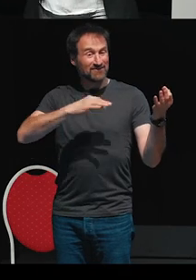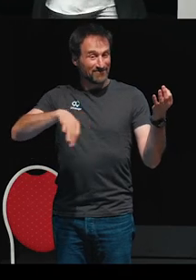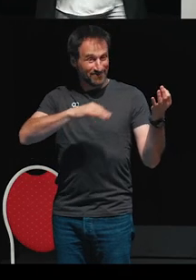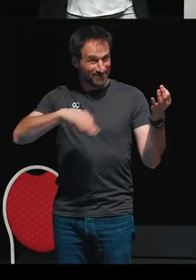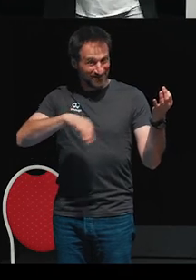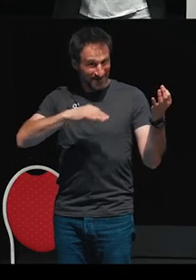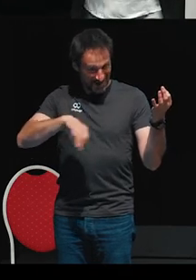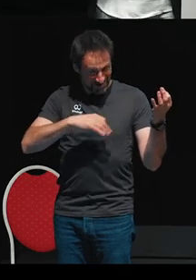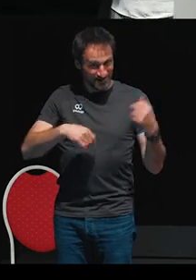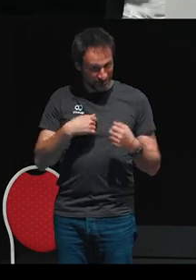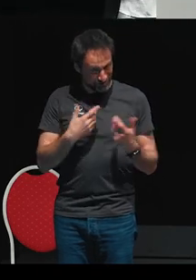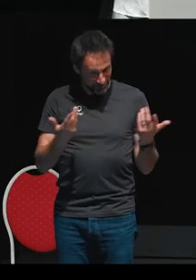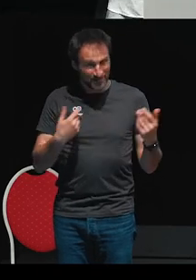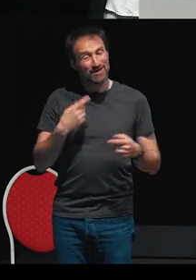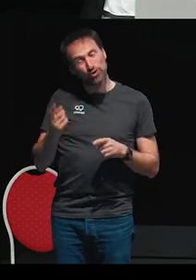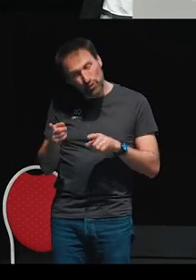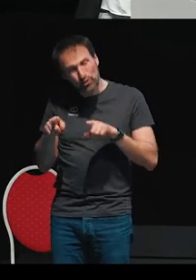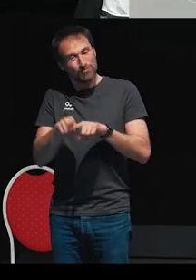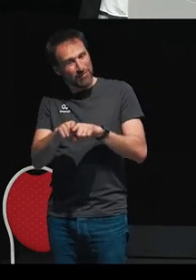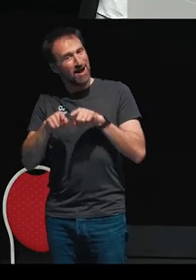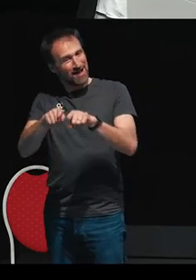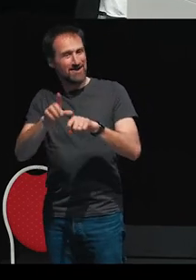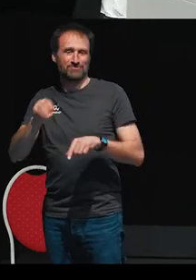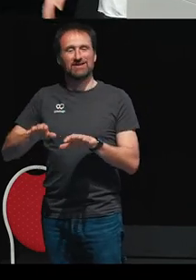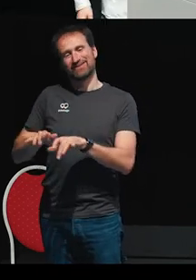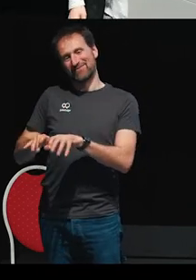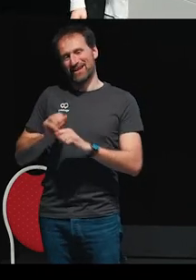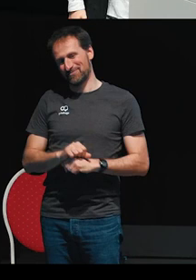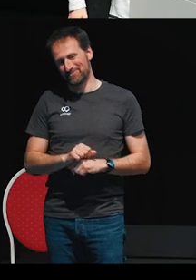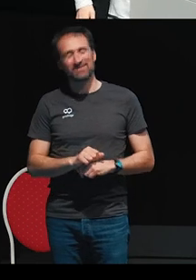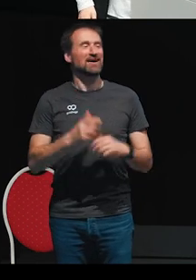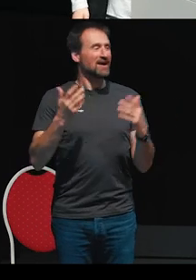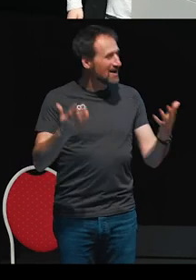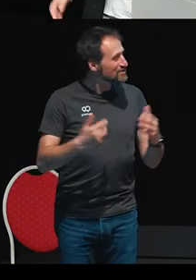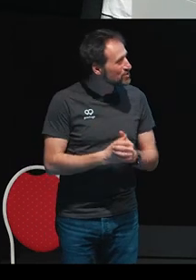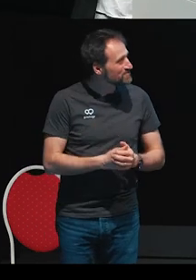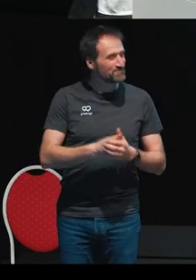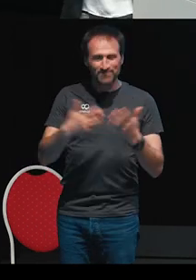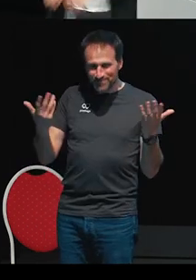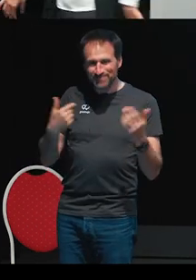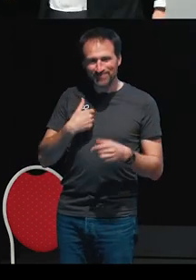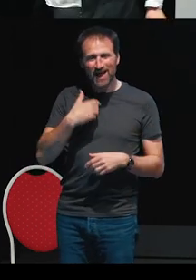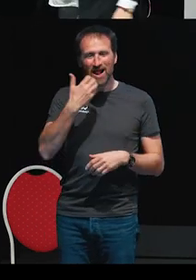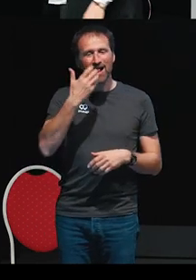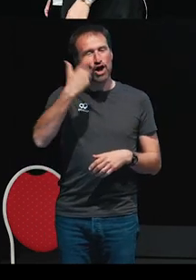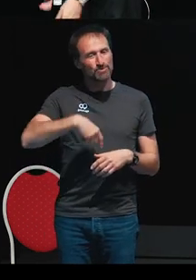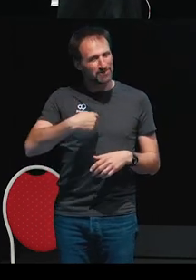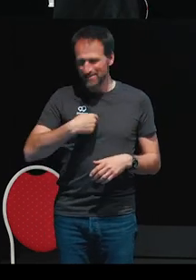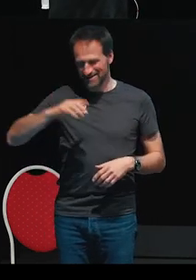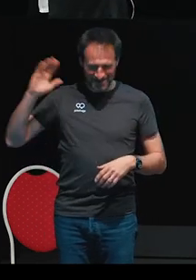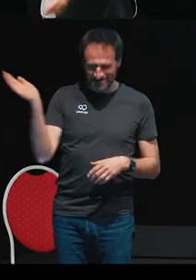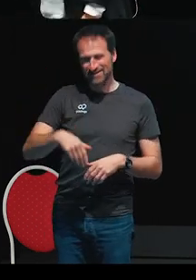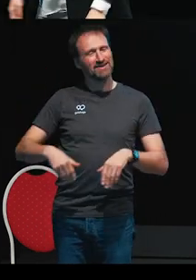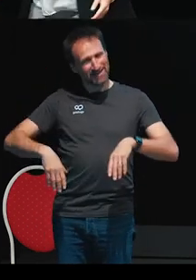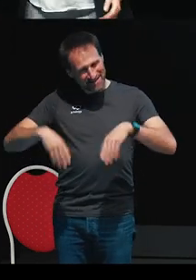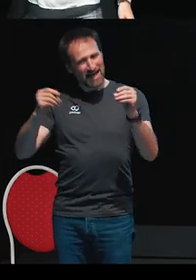to being a developer. So, after talking about myself, let's get to business. Let's write